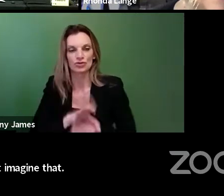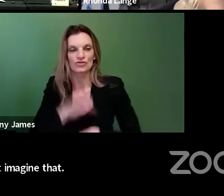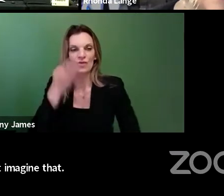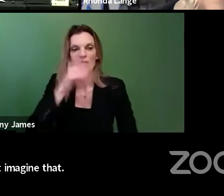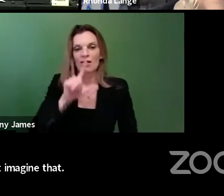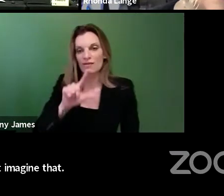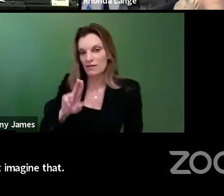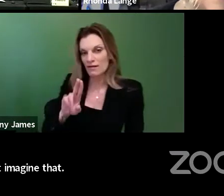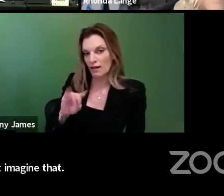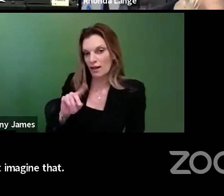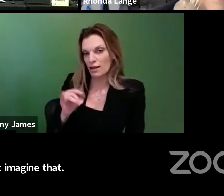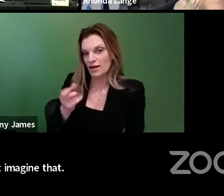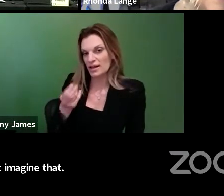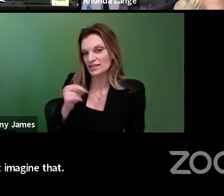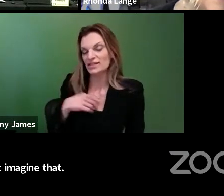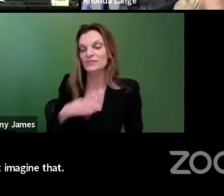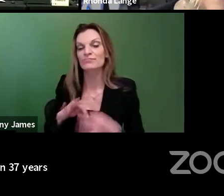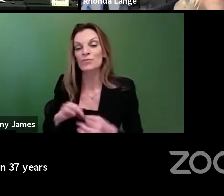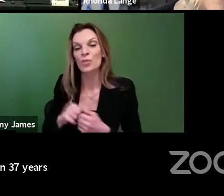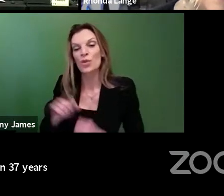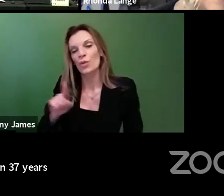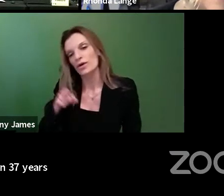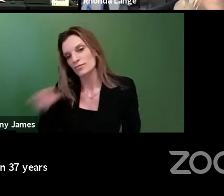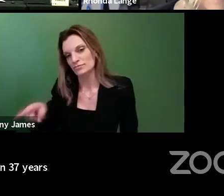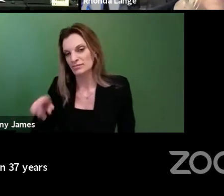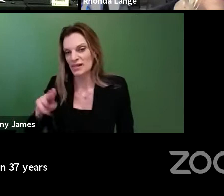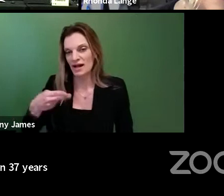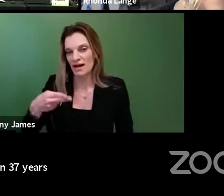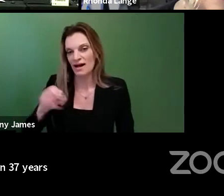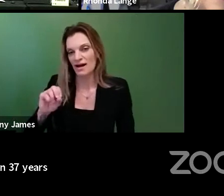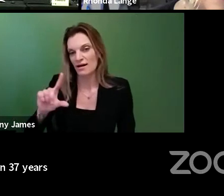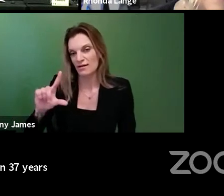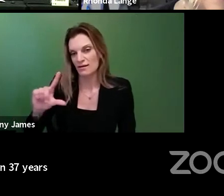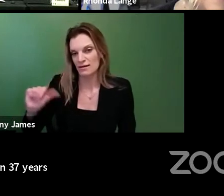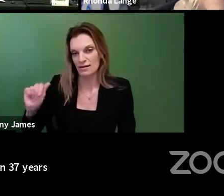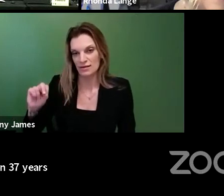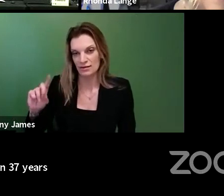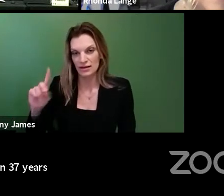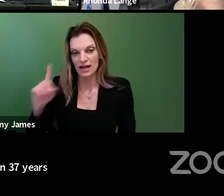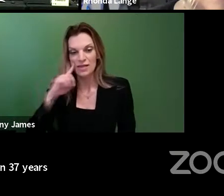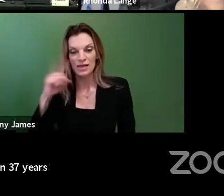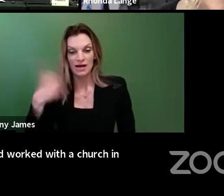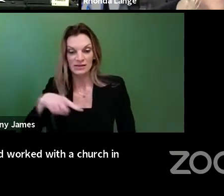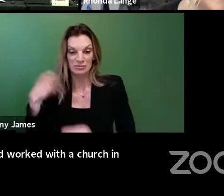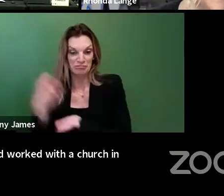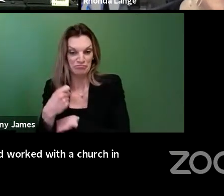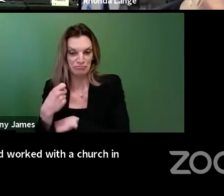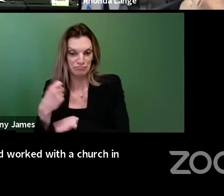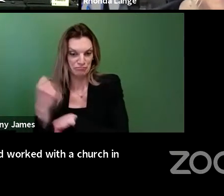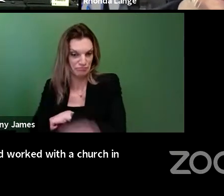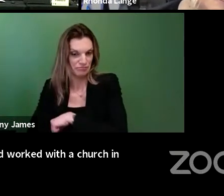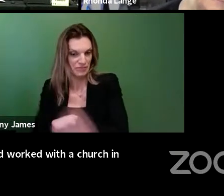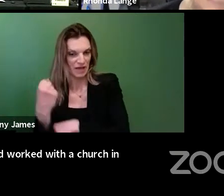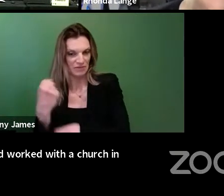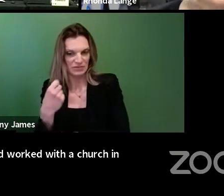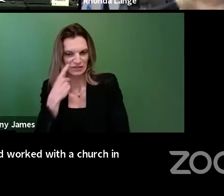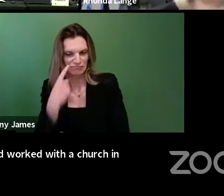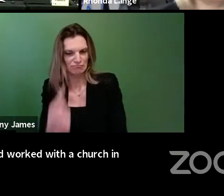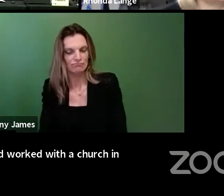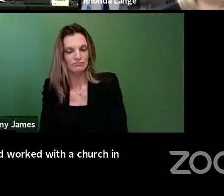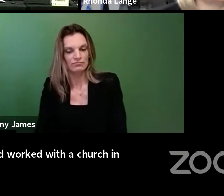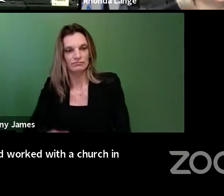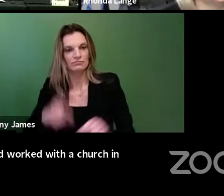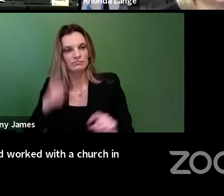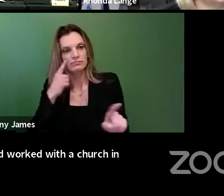worked a great deal with a church down in Holland, and I guess I say all of that to somewhat echo what's already been said. I believe that it's very